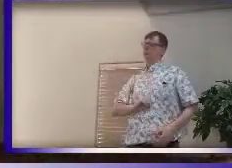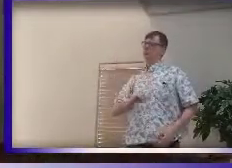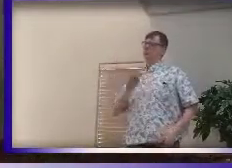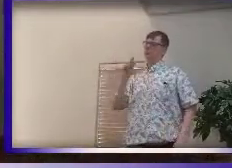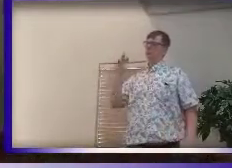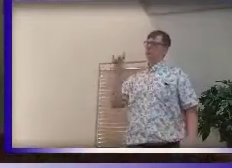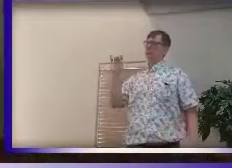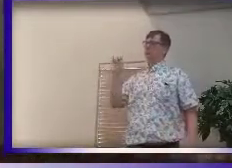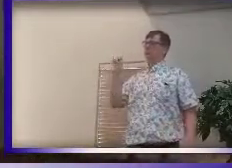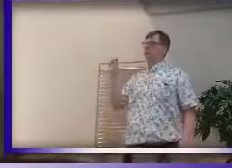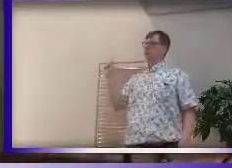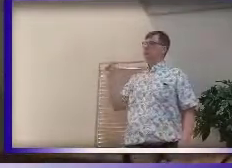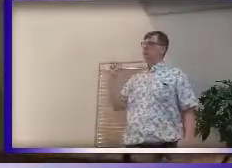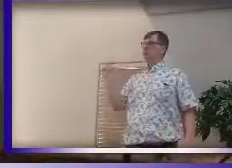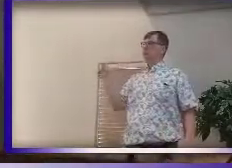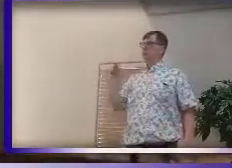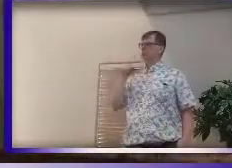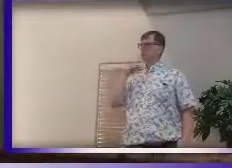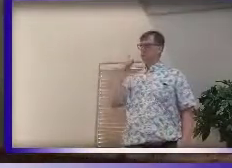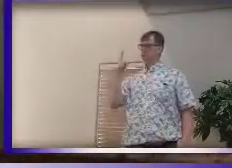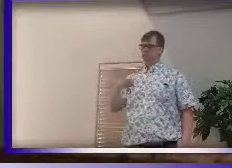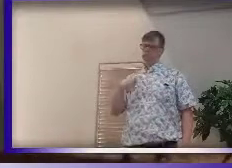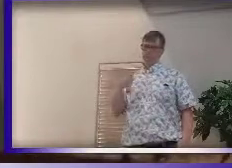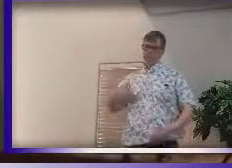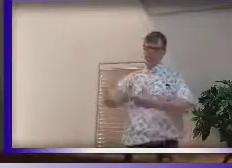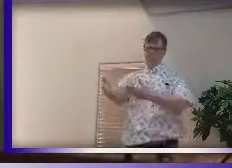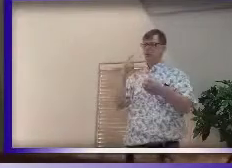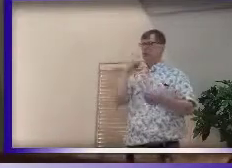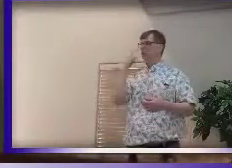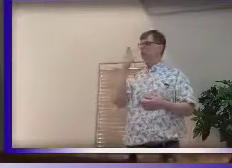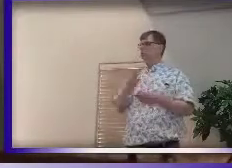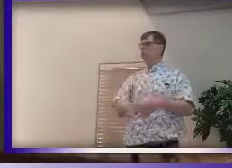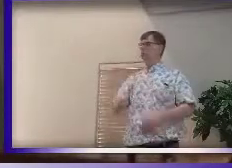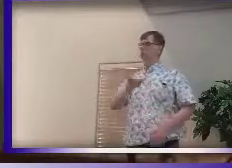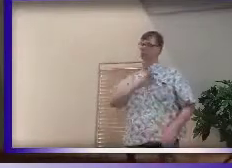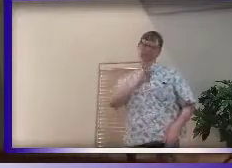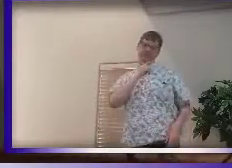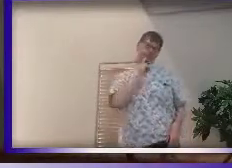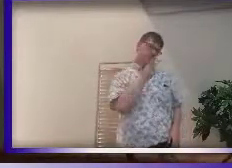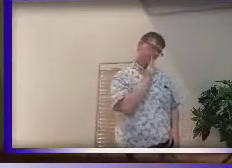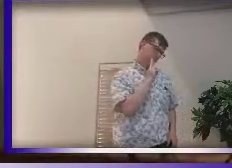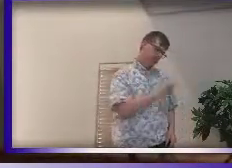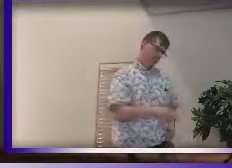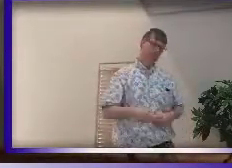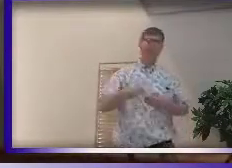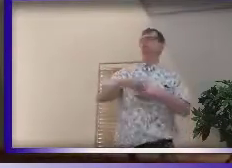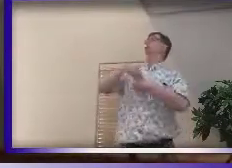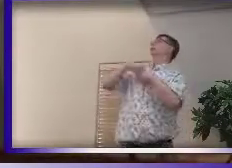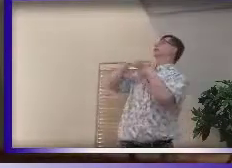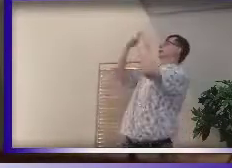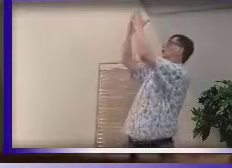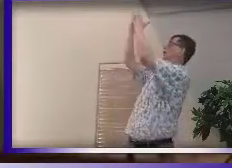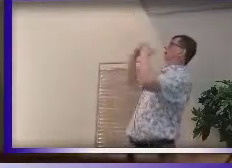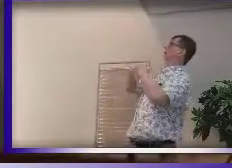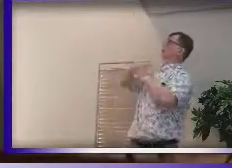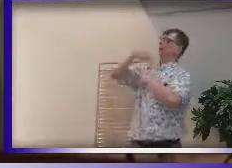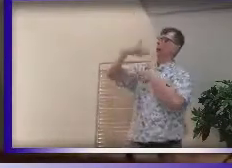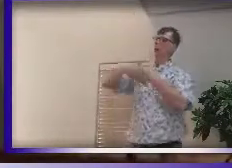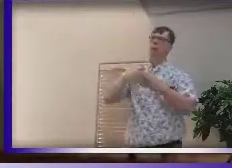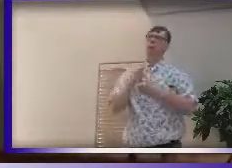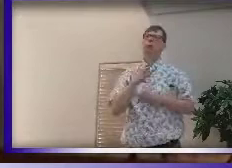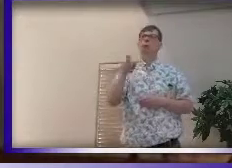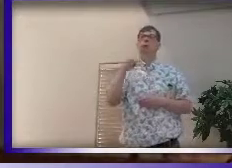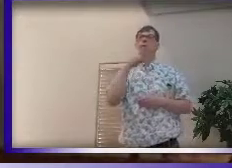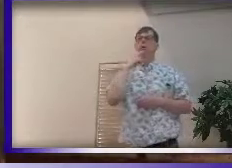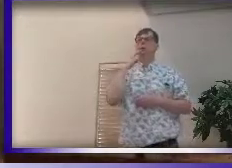many inspirational and devotional things that come out of the Home Office, but